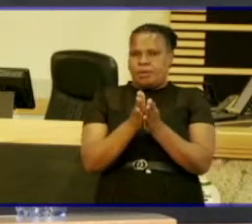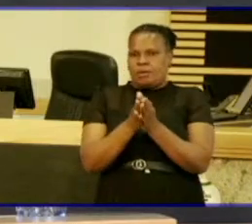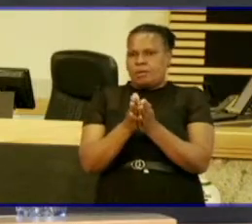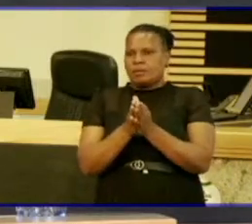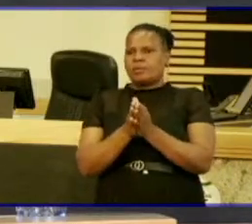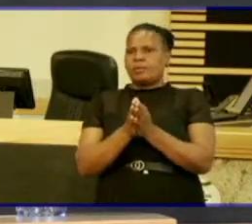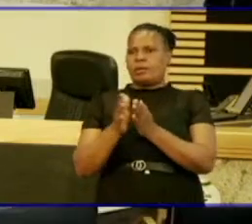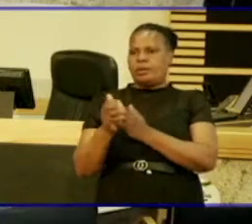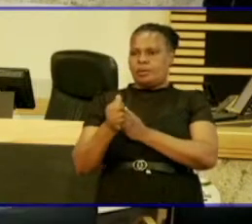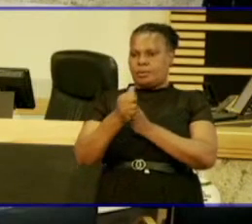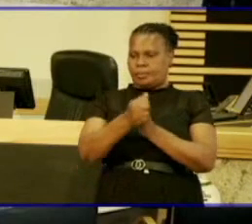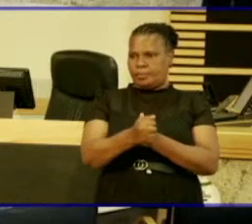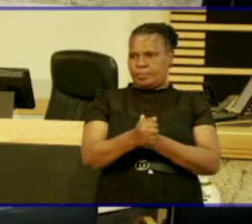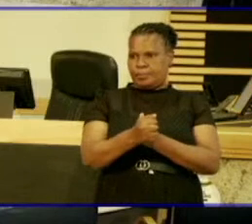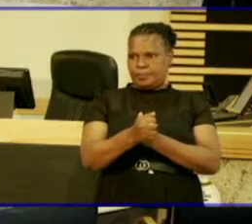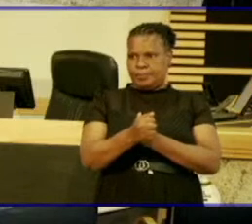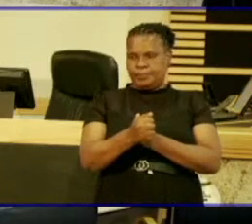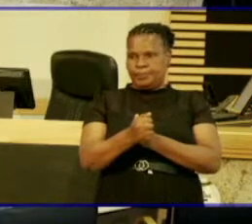of